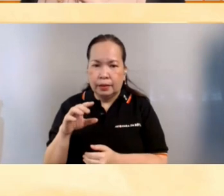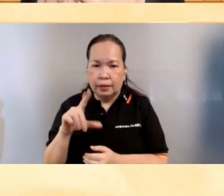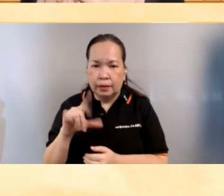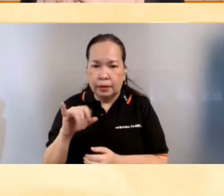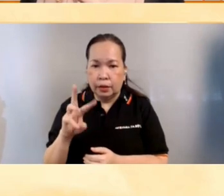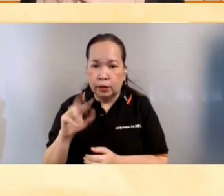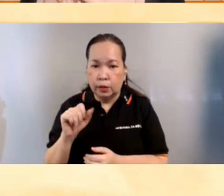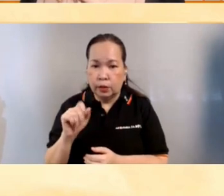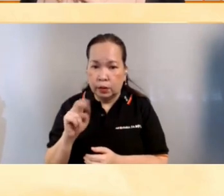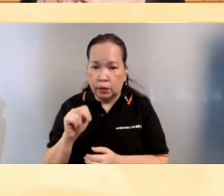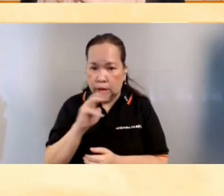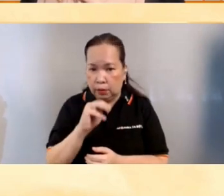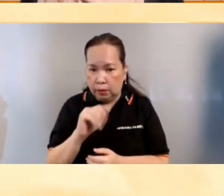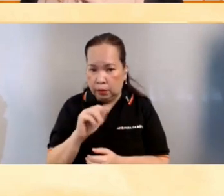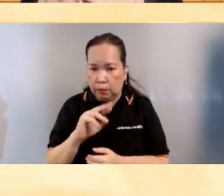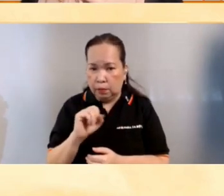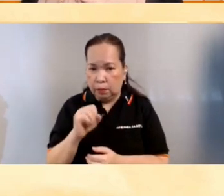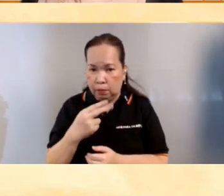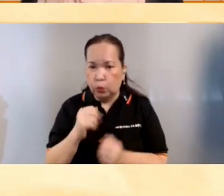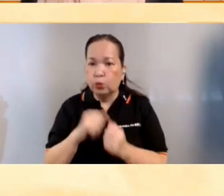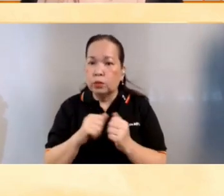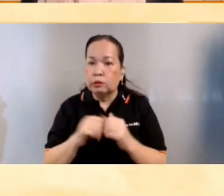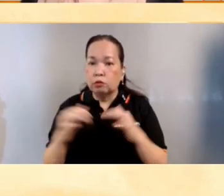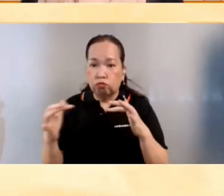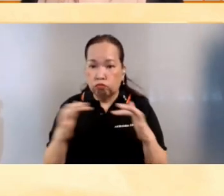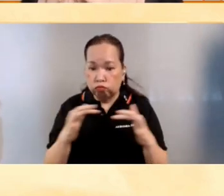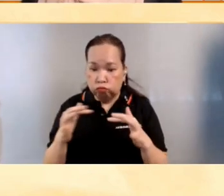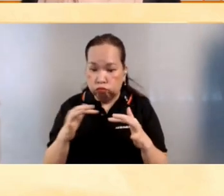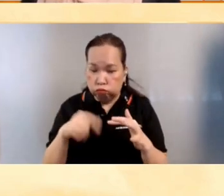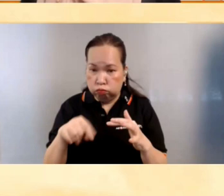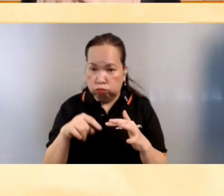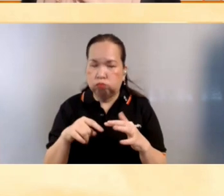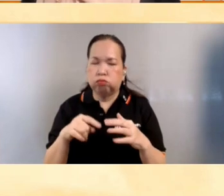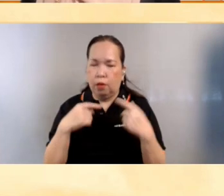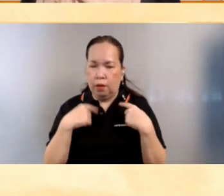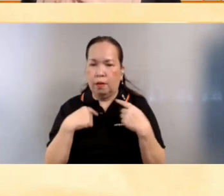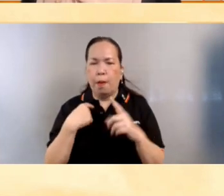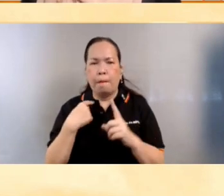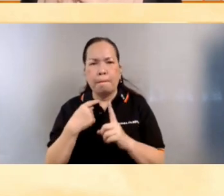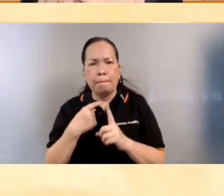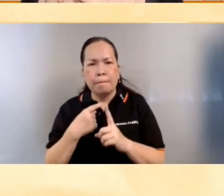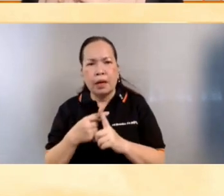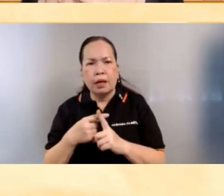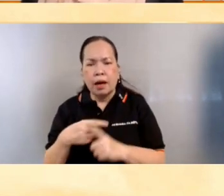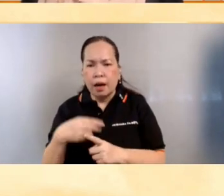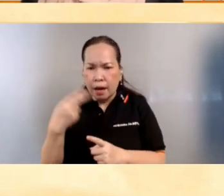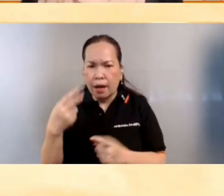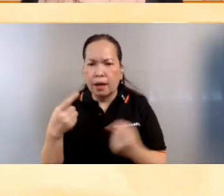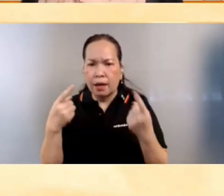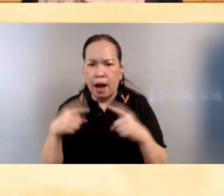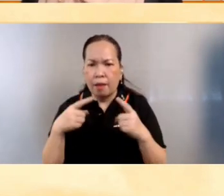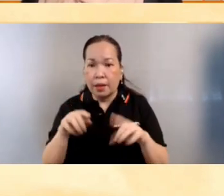Conflict also exacerbates drivers of child marriage. So we have a high incidence of